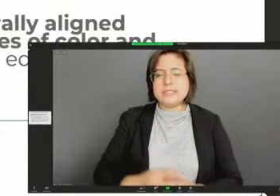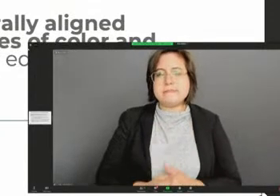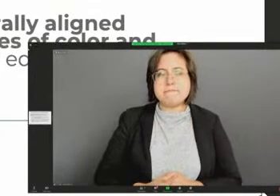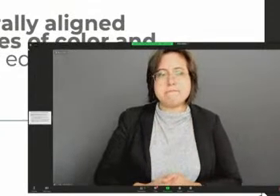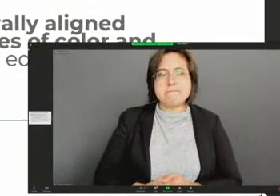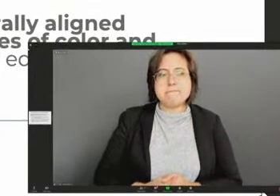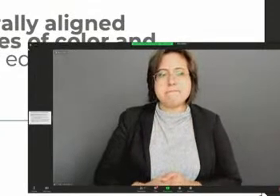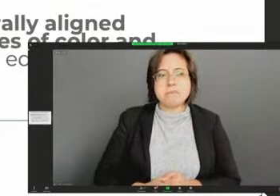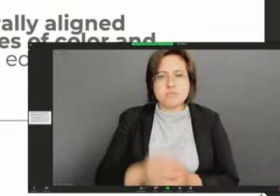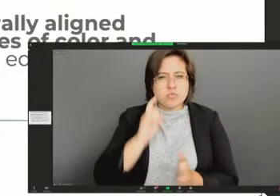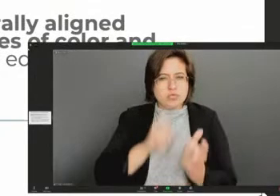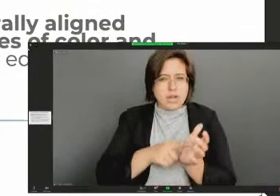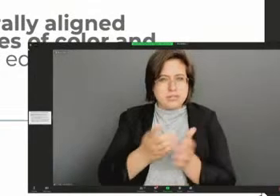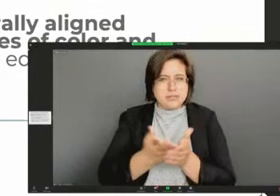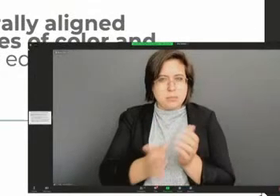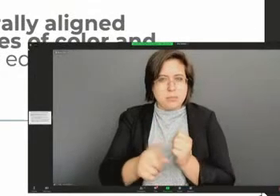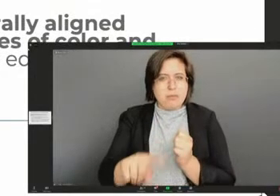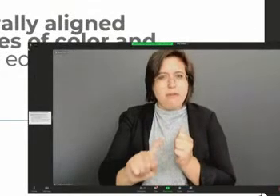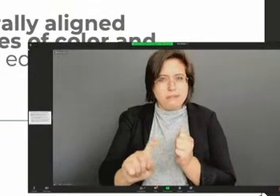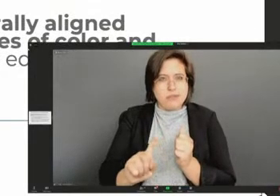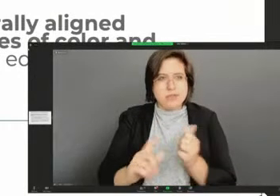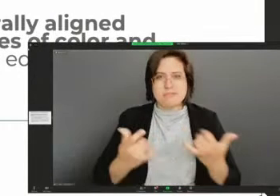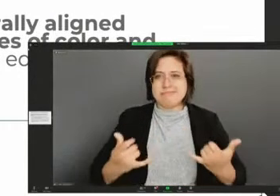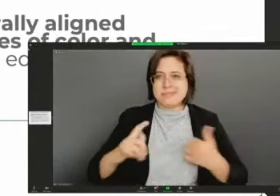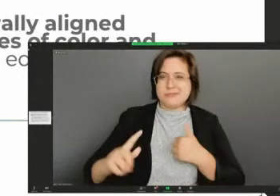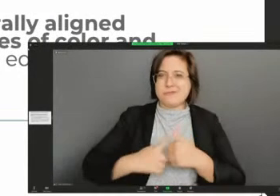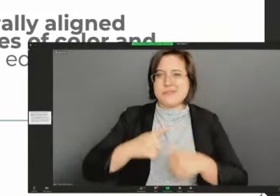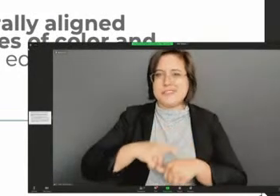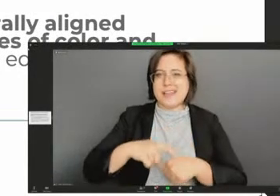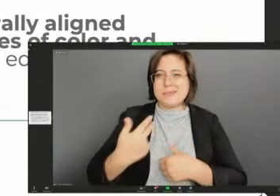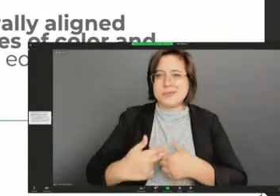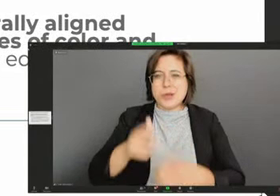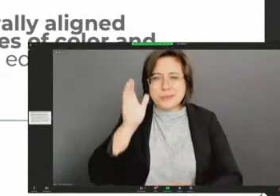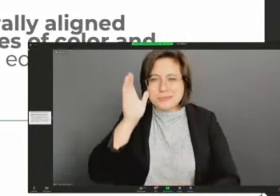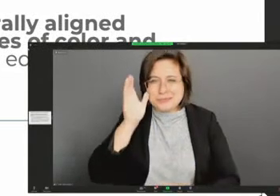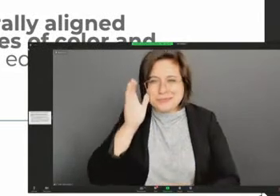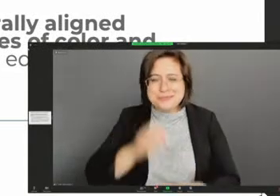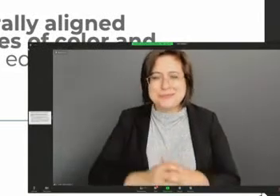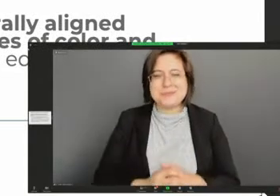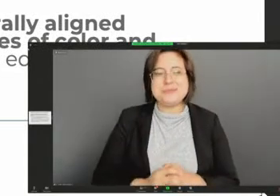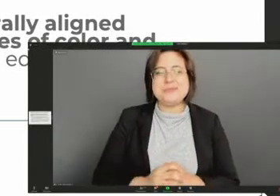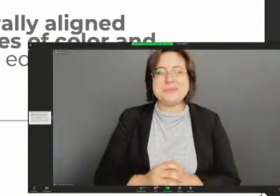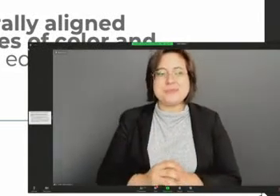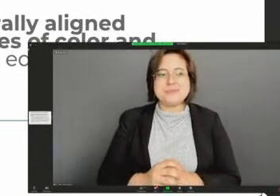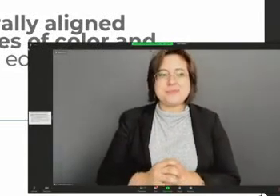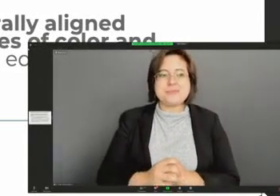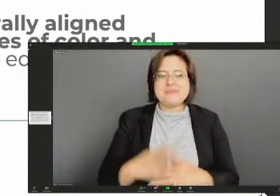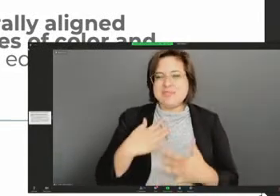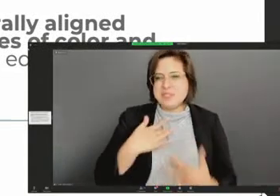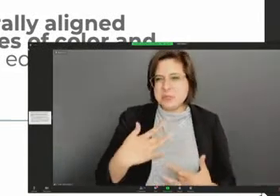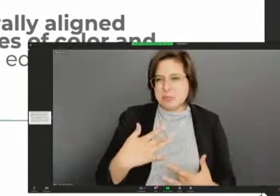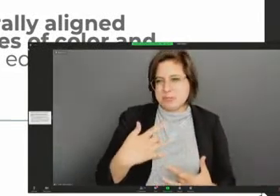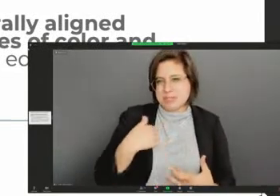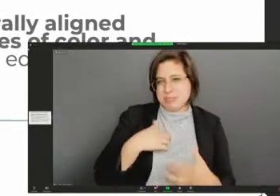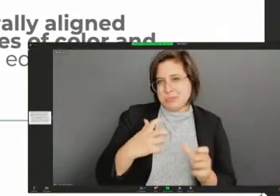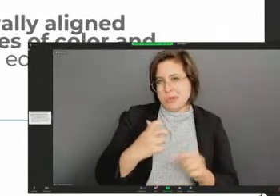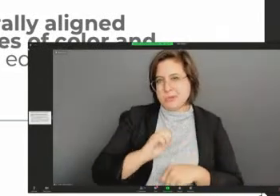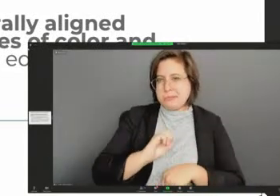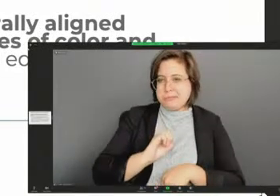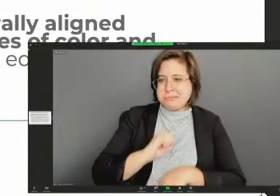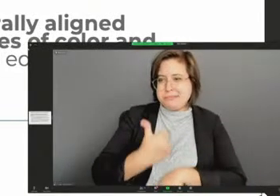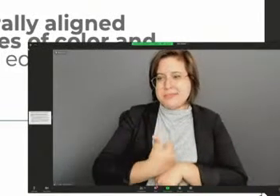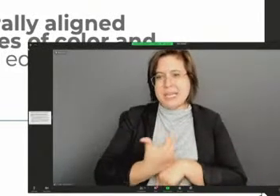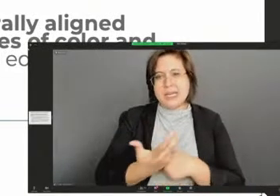some of you might be joining for the first time to listen to this, so we normally like to set the just give a